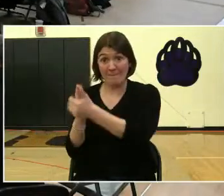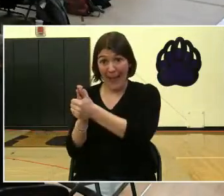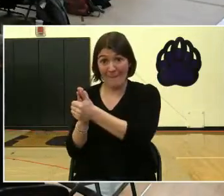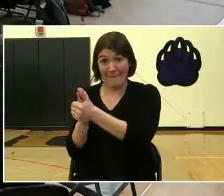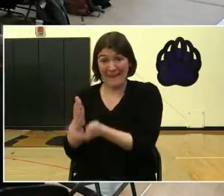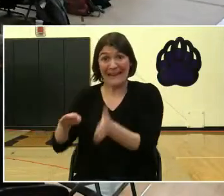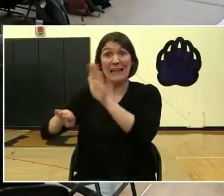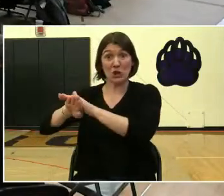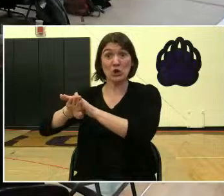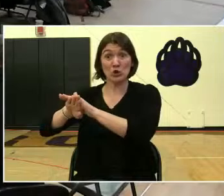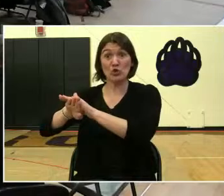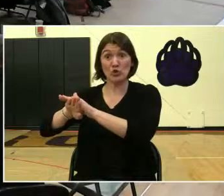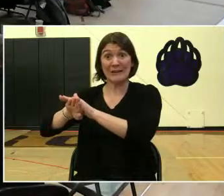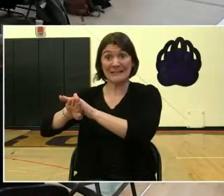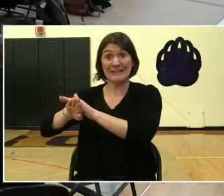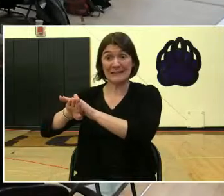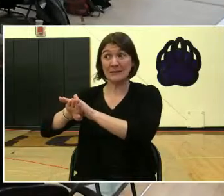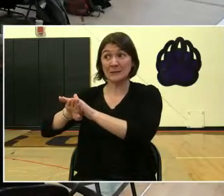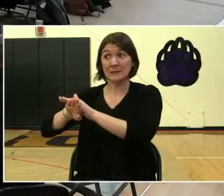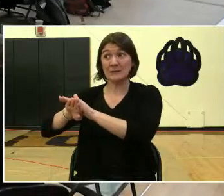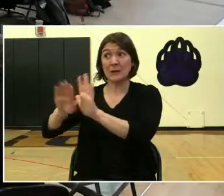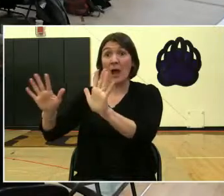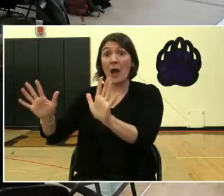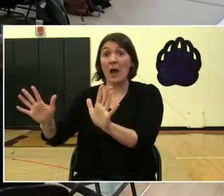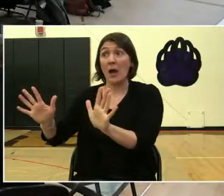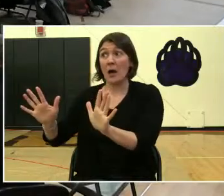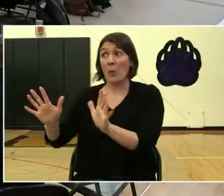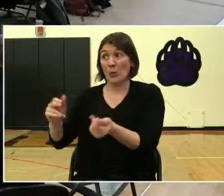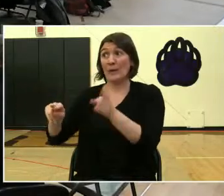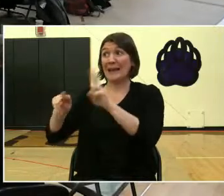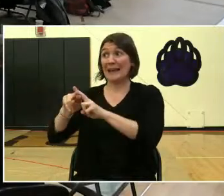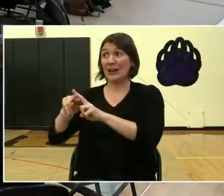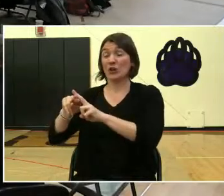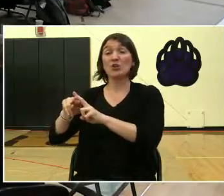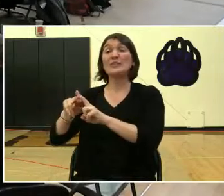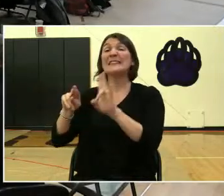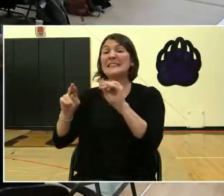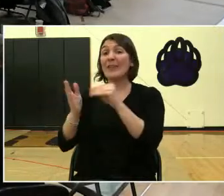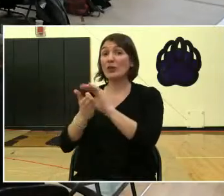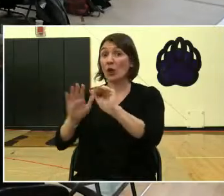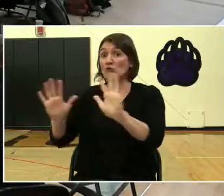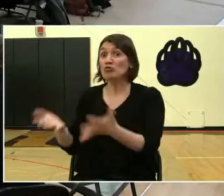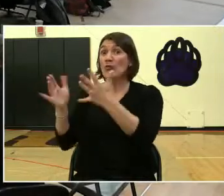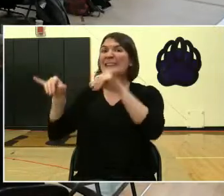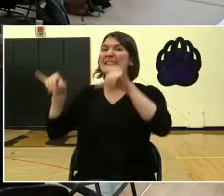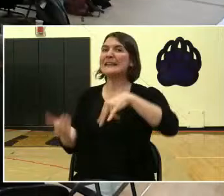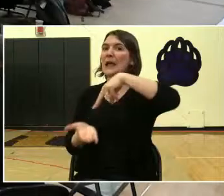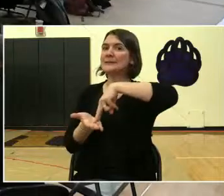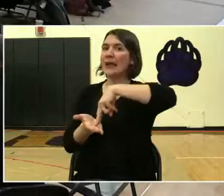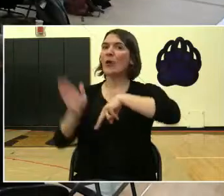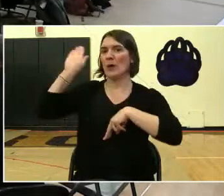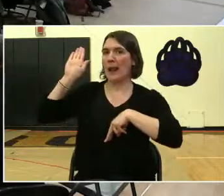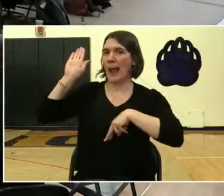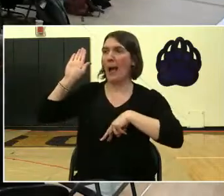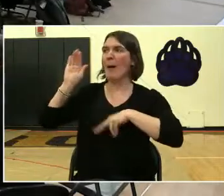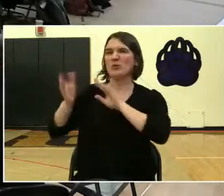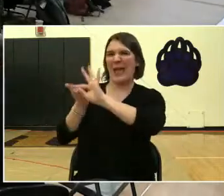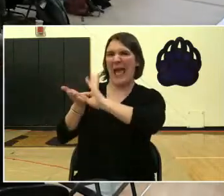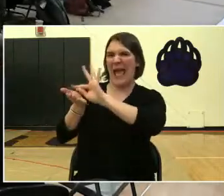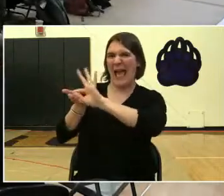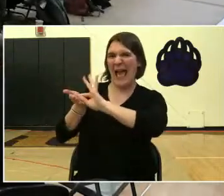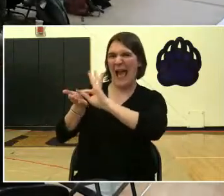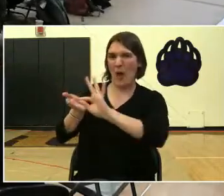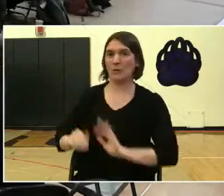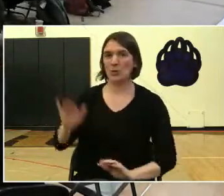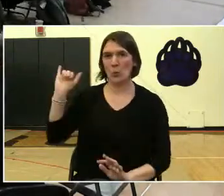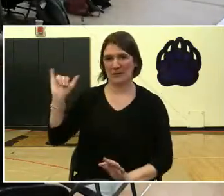the Jango of the grace Amendment uh to increase the budget by $70,000 please REM remain rise and remain